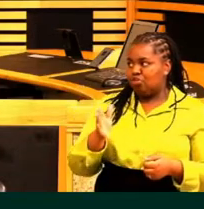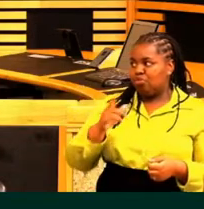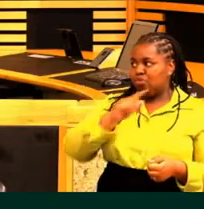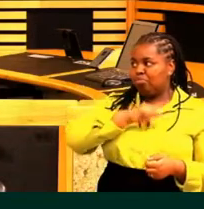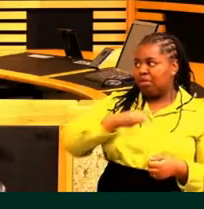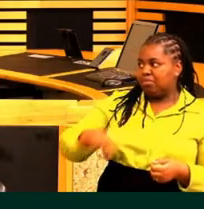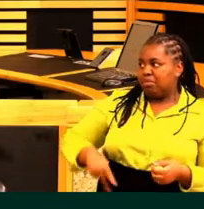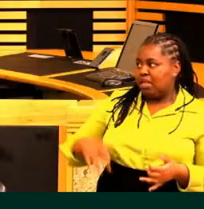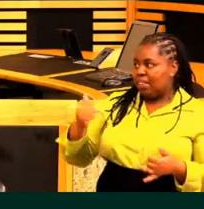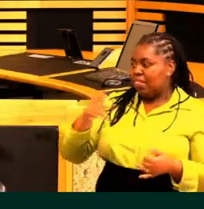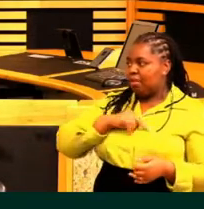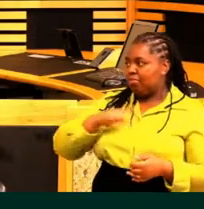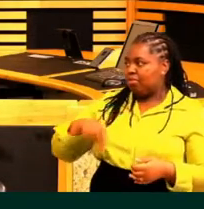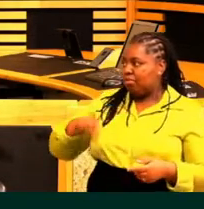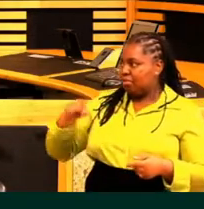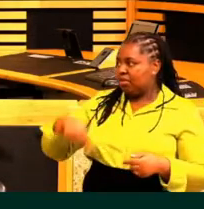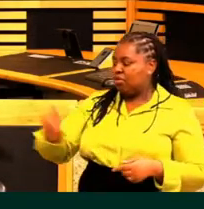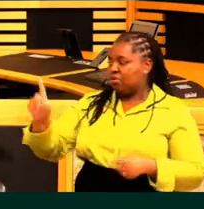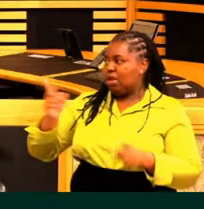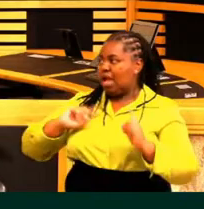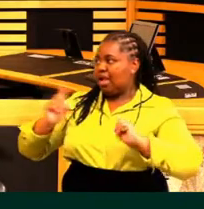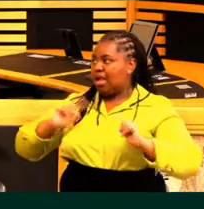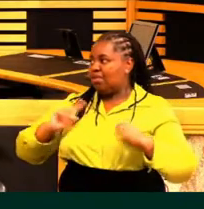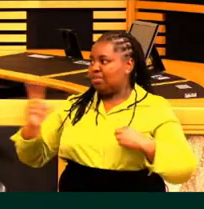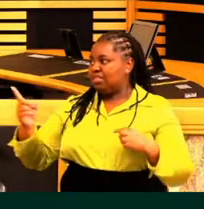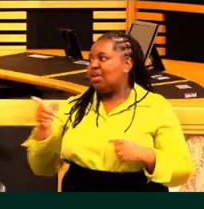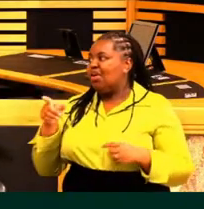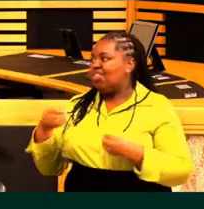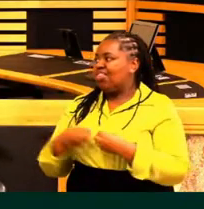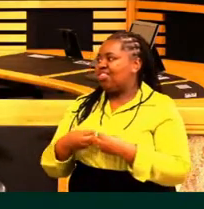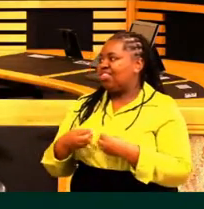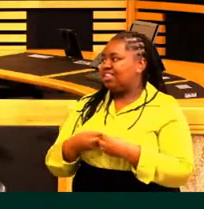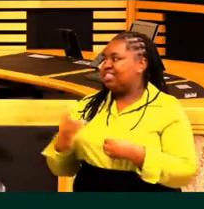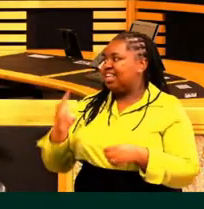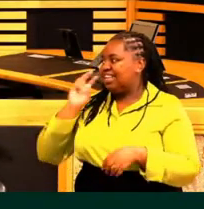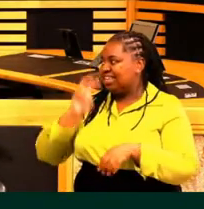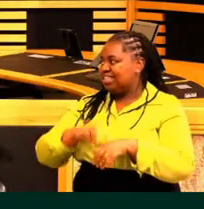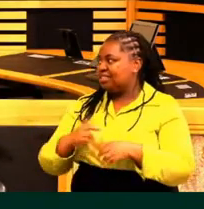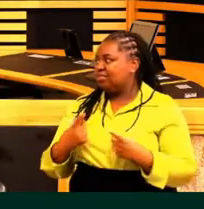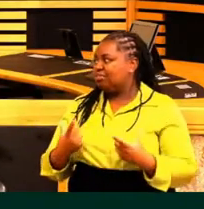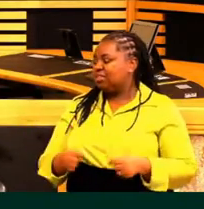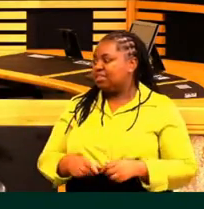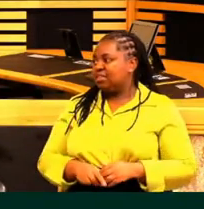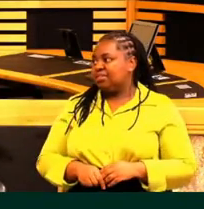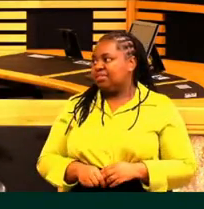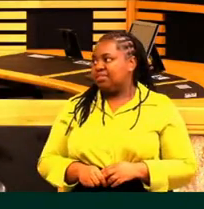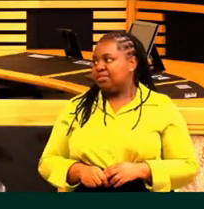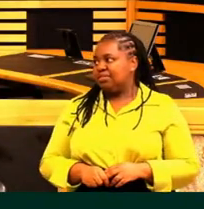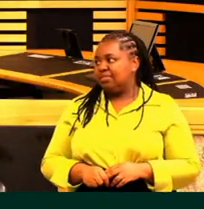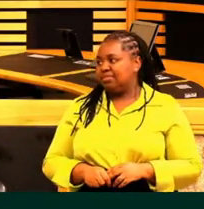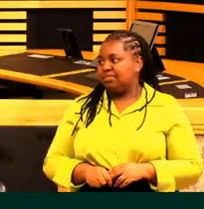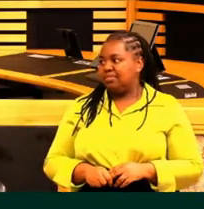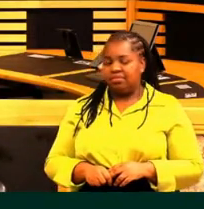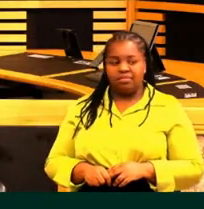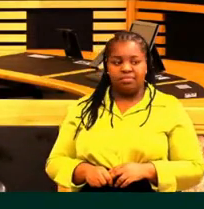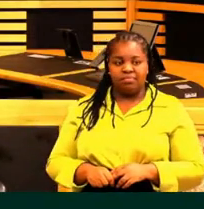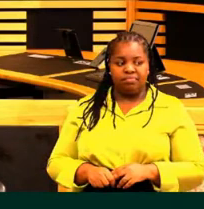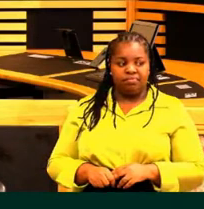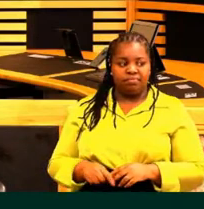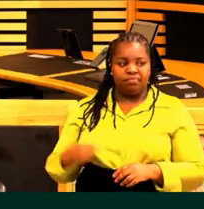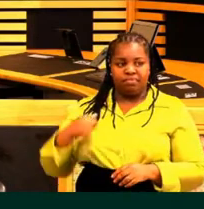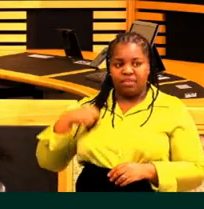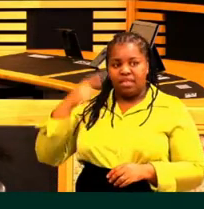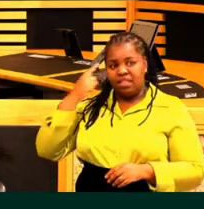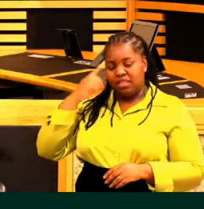now Premier must go back and account to MSC on things that they should have uh I I think there is